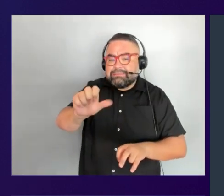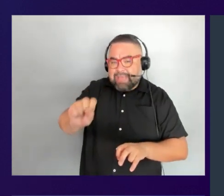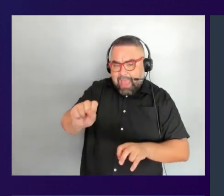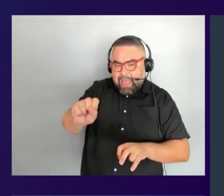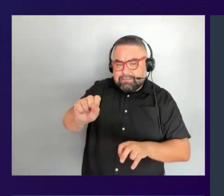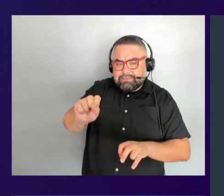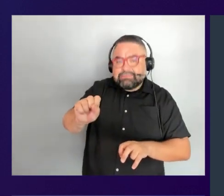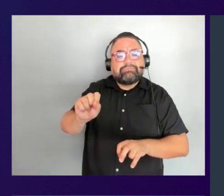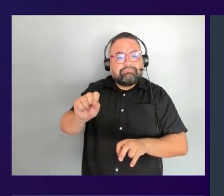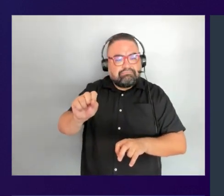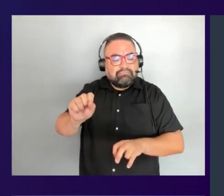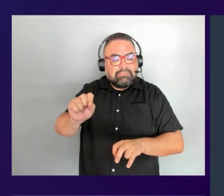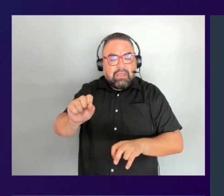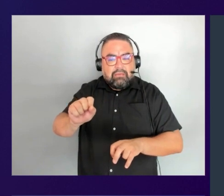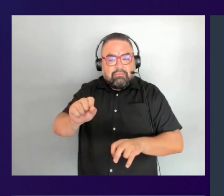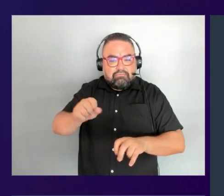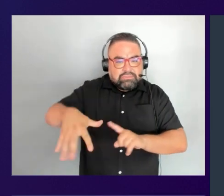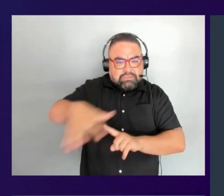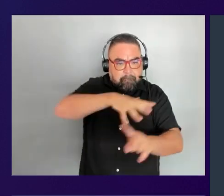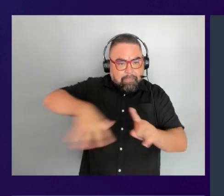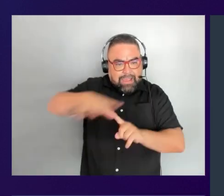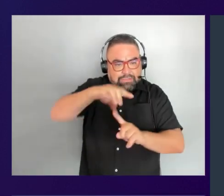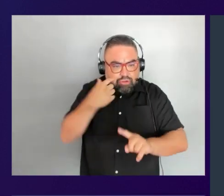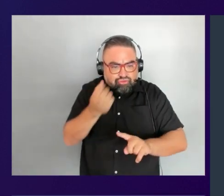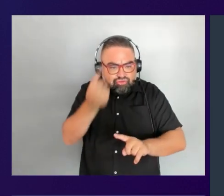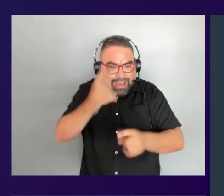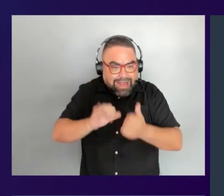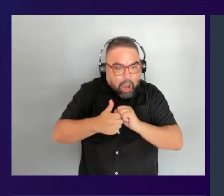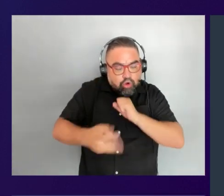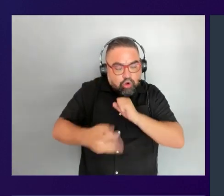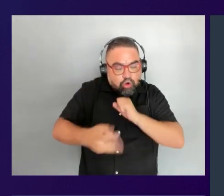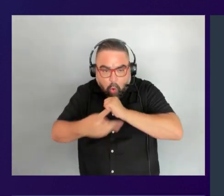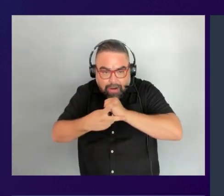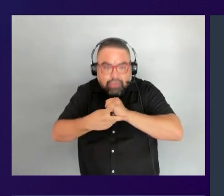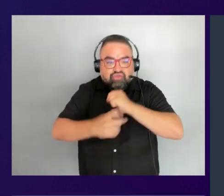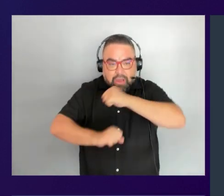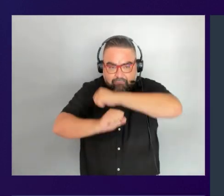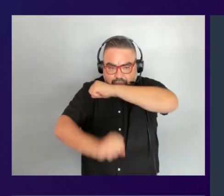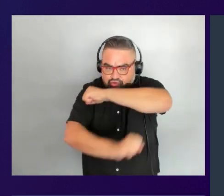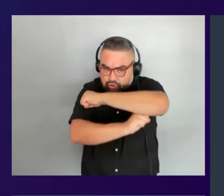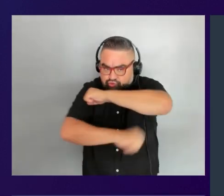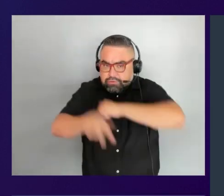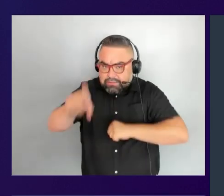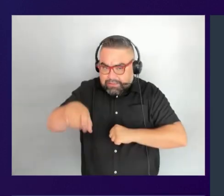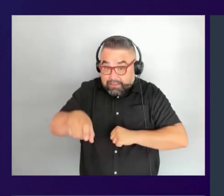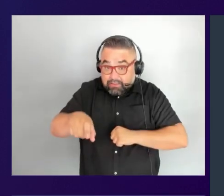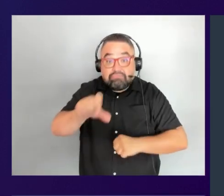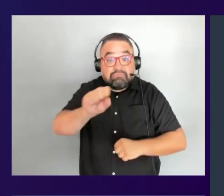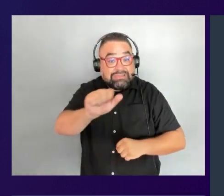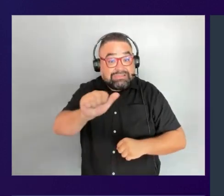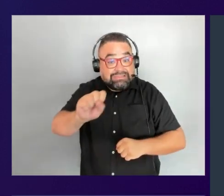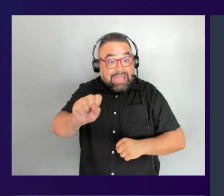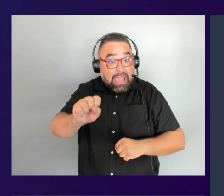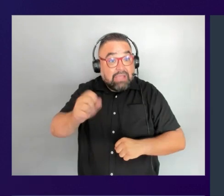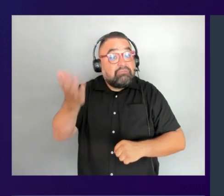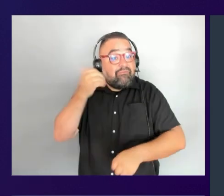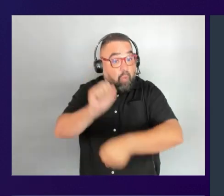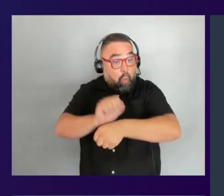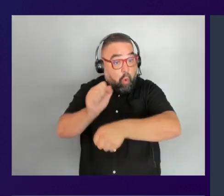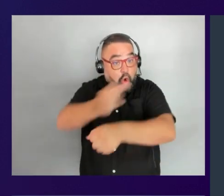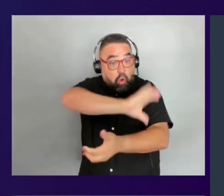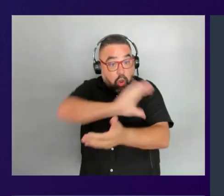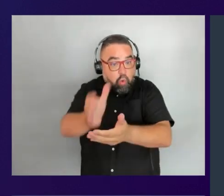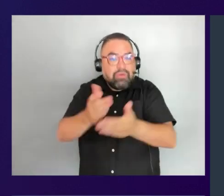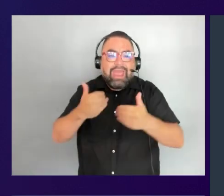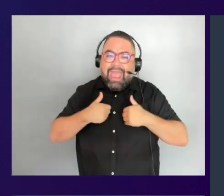their storage infrastructure needs. First, most data analytics SaaS workloads have spiky infrastructure needs,